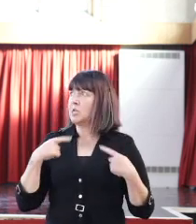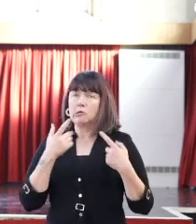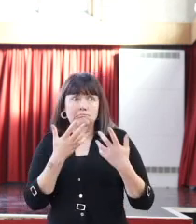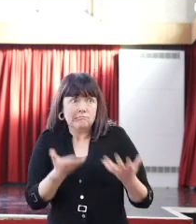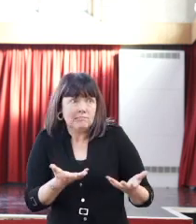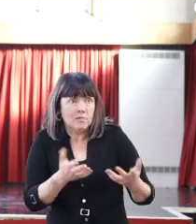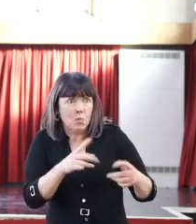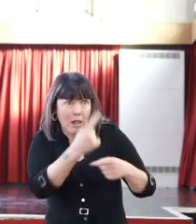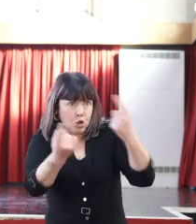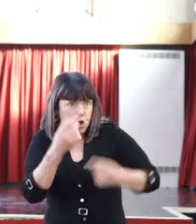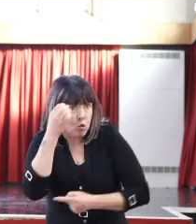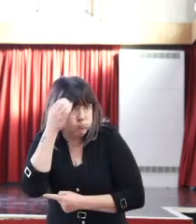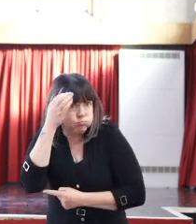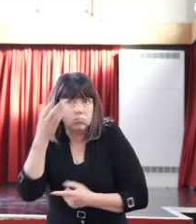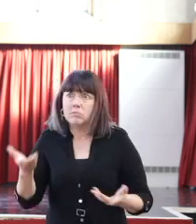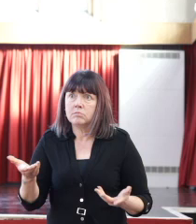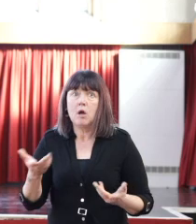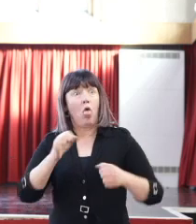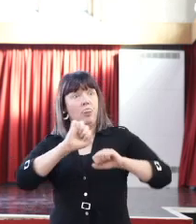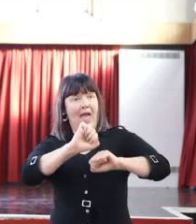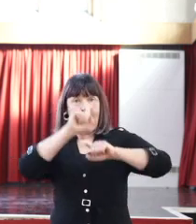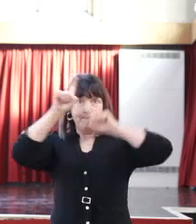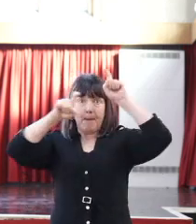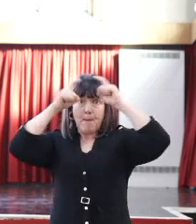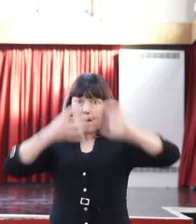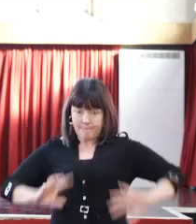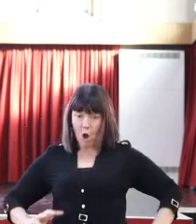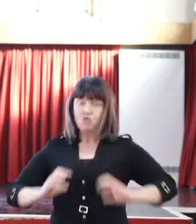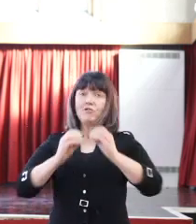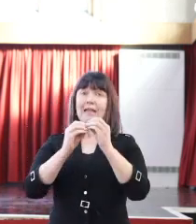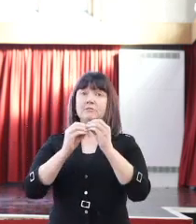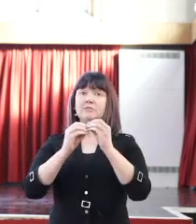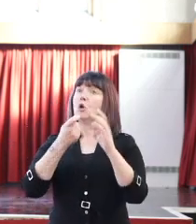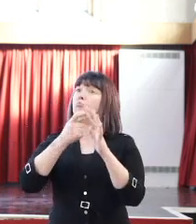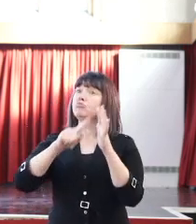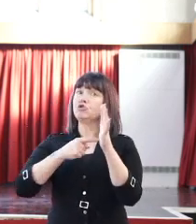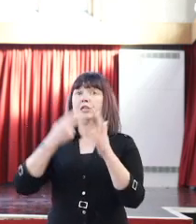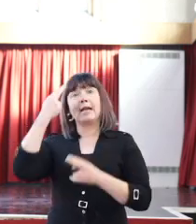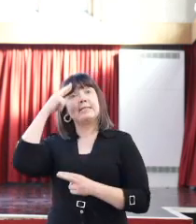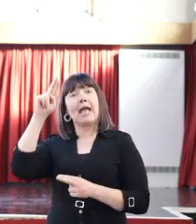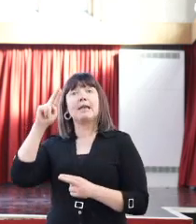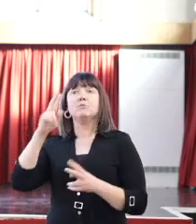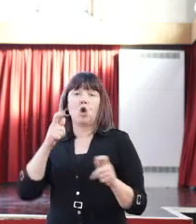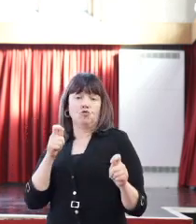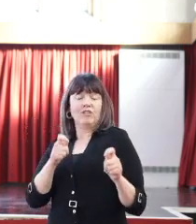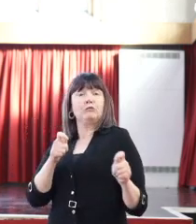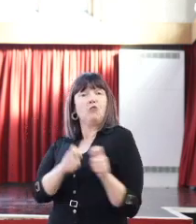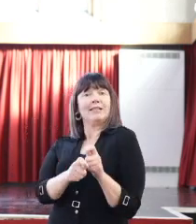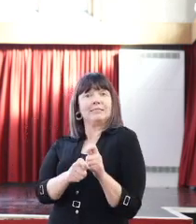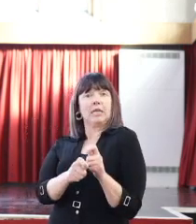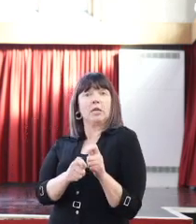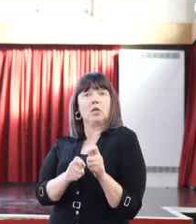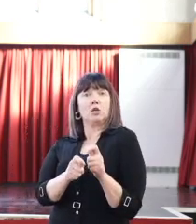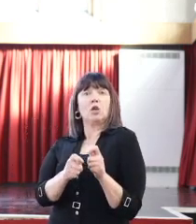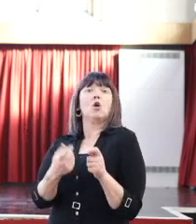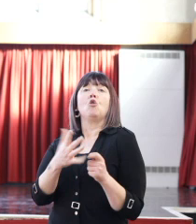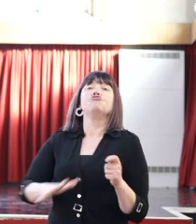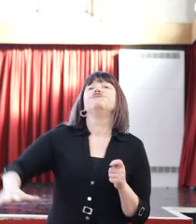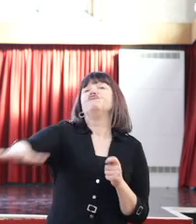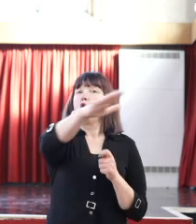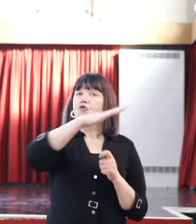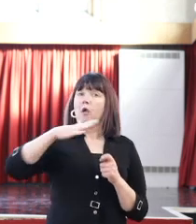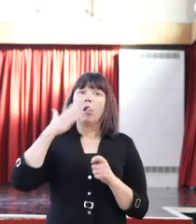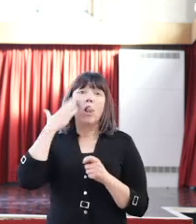ones. And they came up with the project, Rewriting Rural Racism, and it was incredible. It had 3 elements to